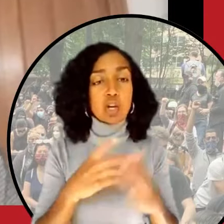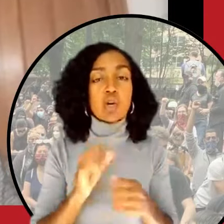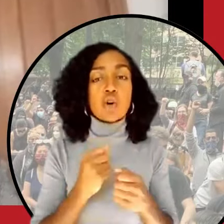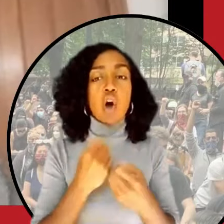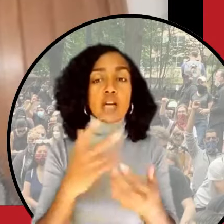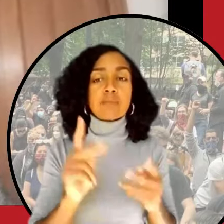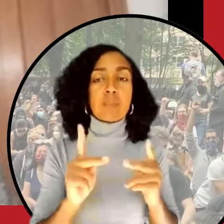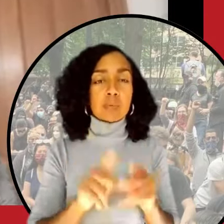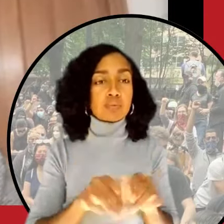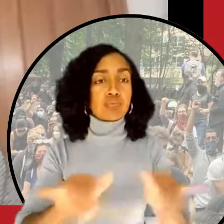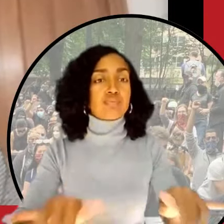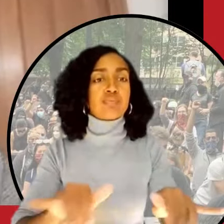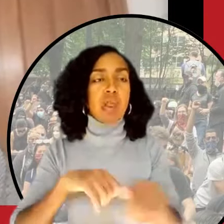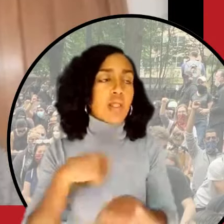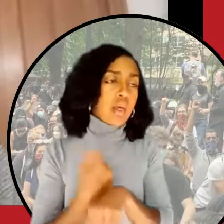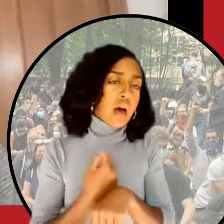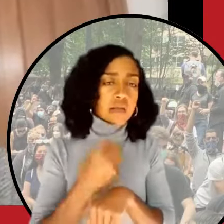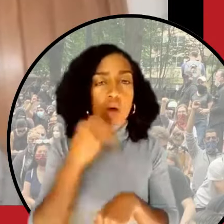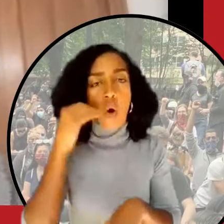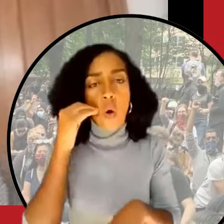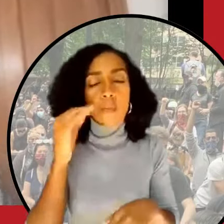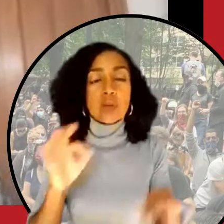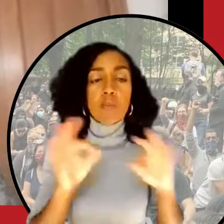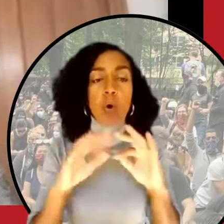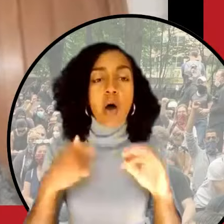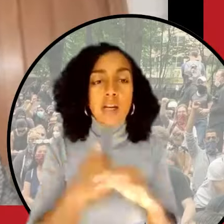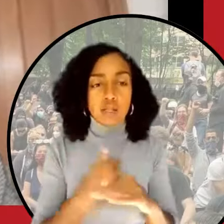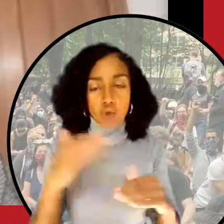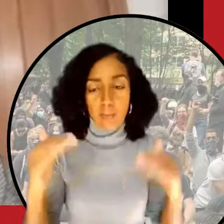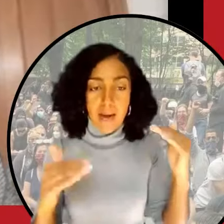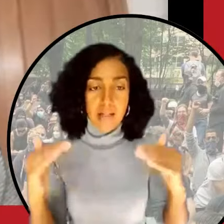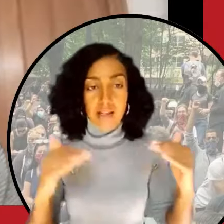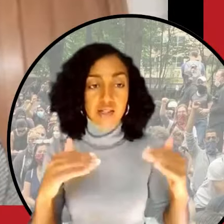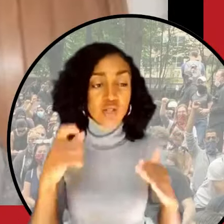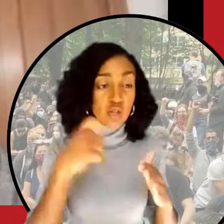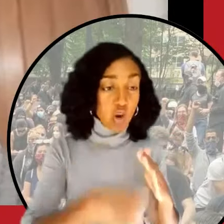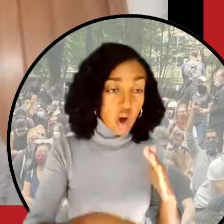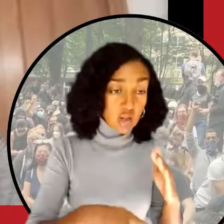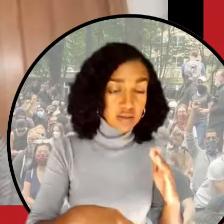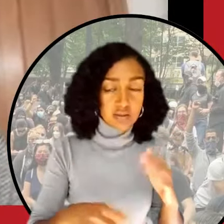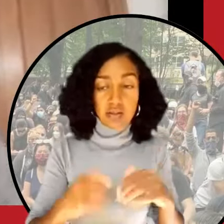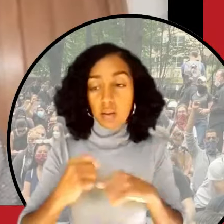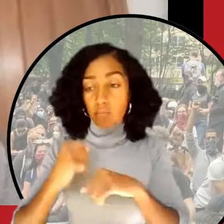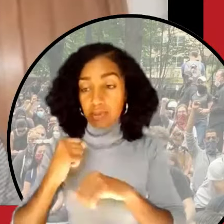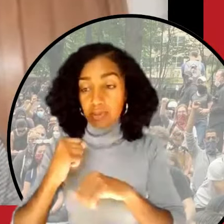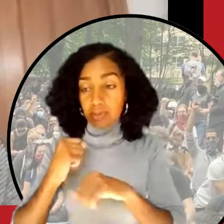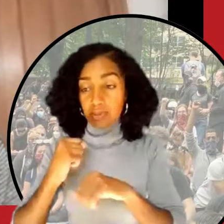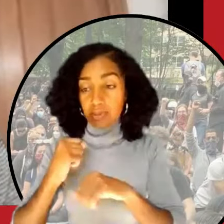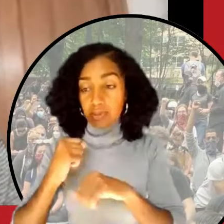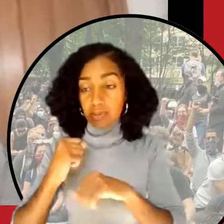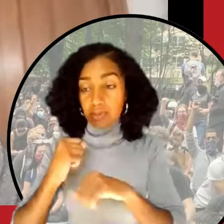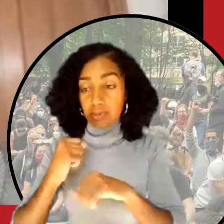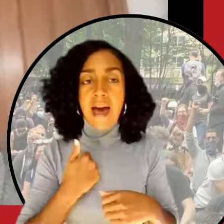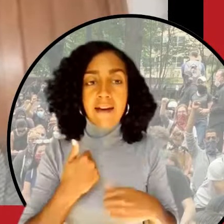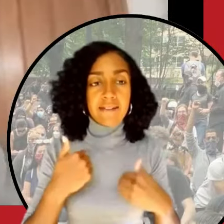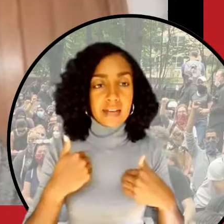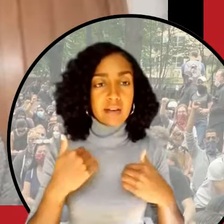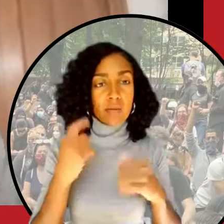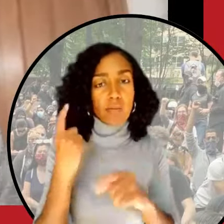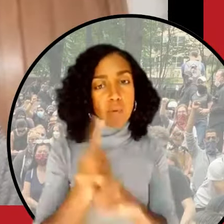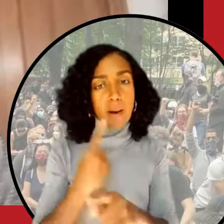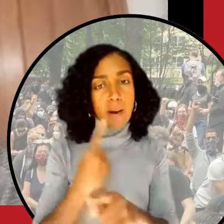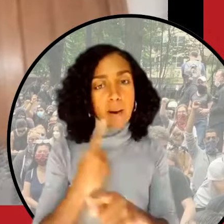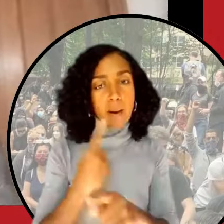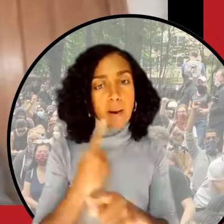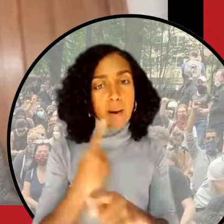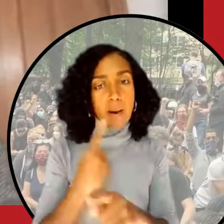to find ways to balance, of course, protecting ourselves and having measures in place, but at the same time, to